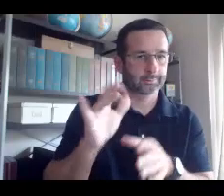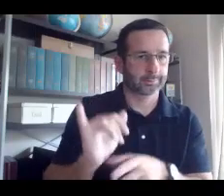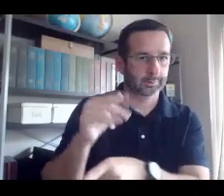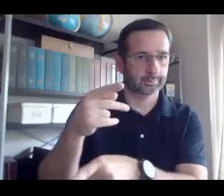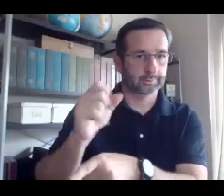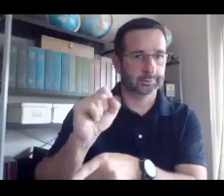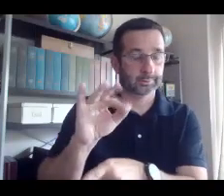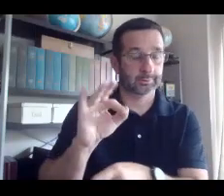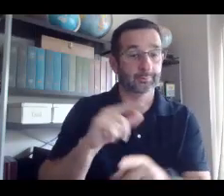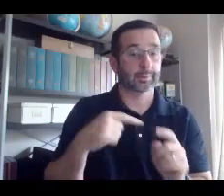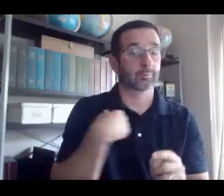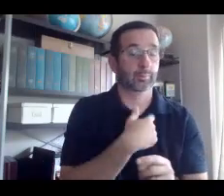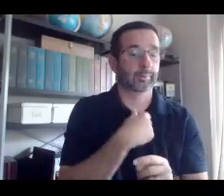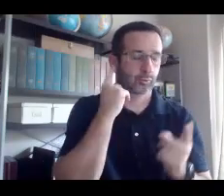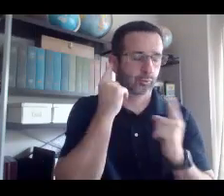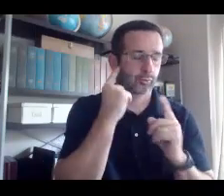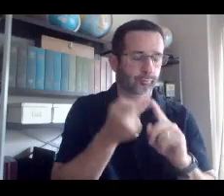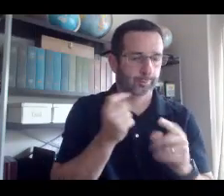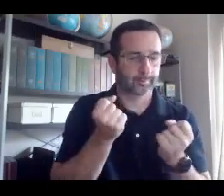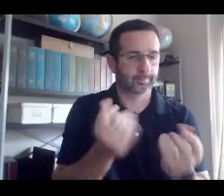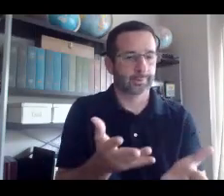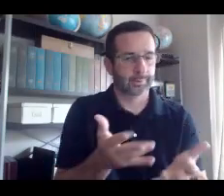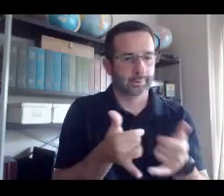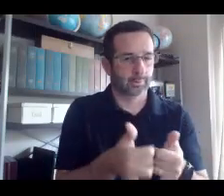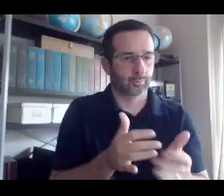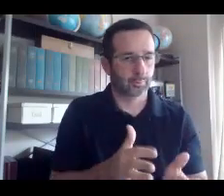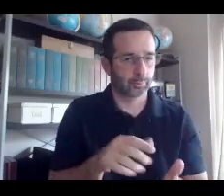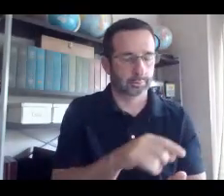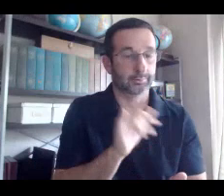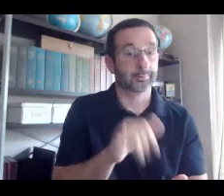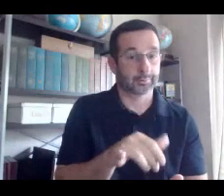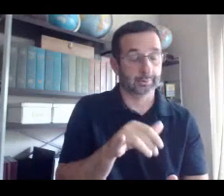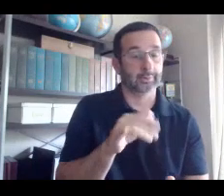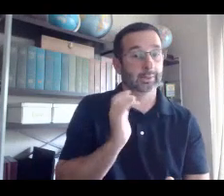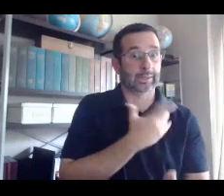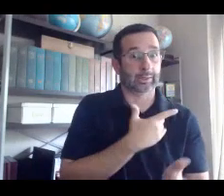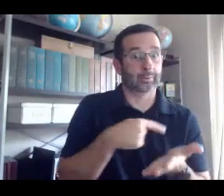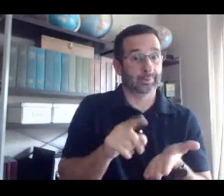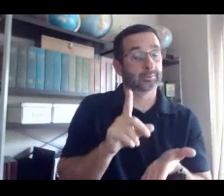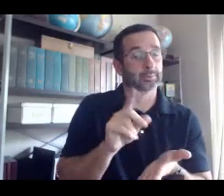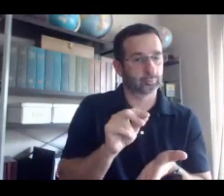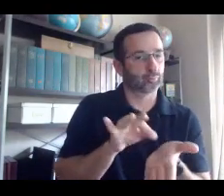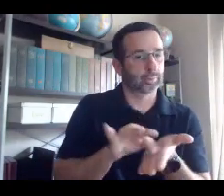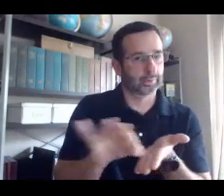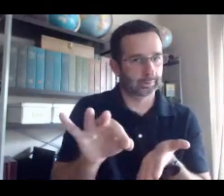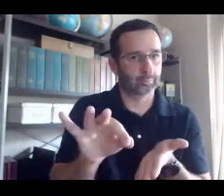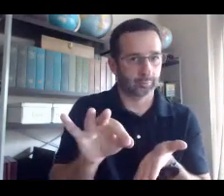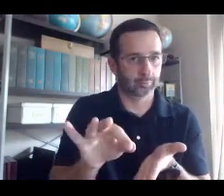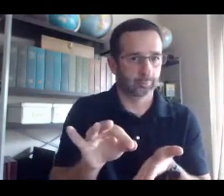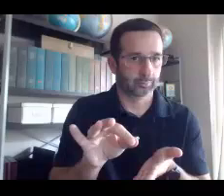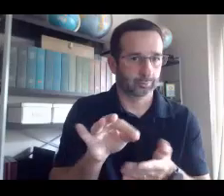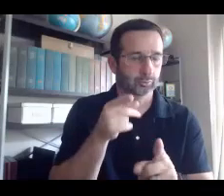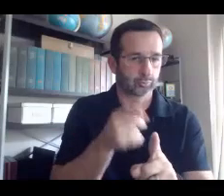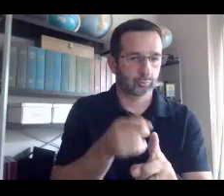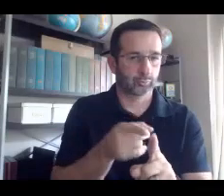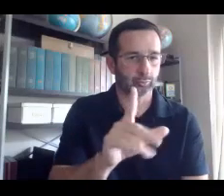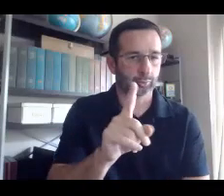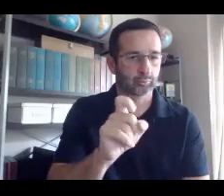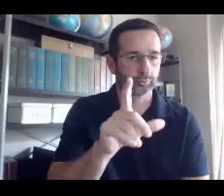Regarding the LRP, we have no involvement with PSLF. However, we've heard from many awardees that have had this happen. The payments